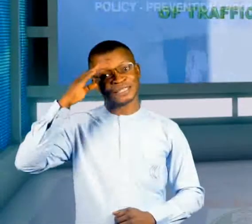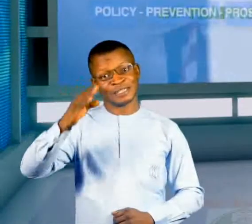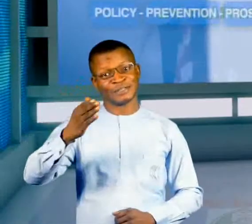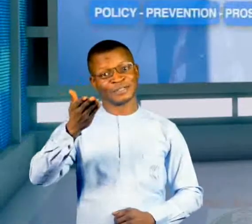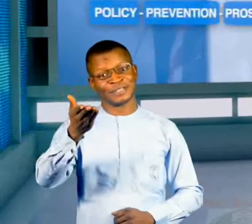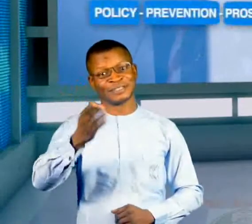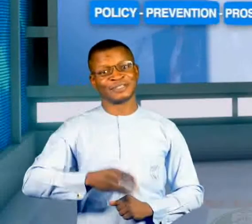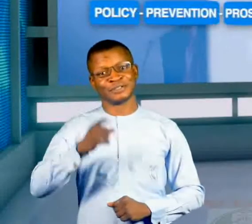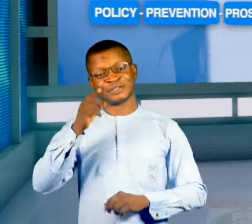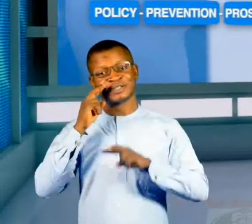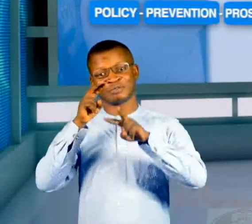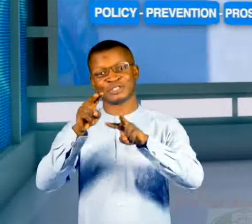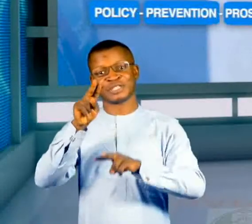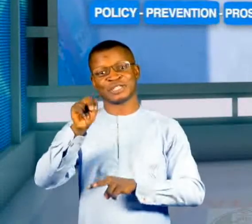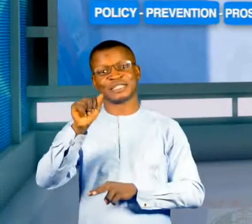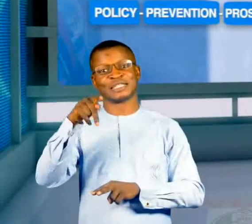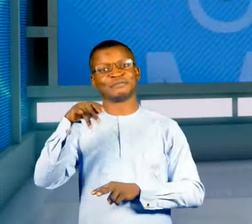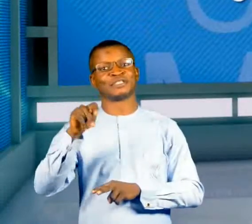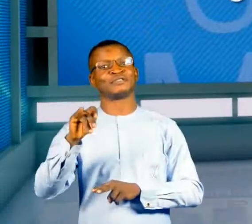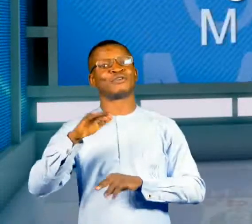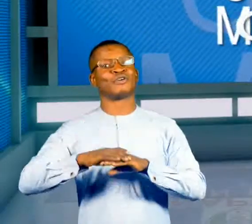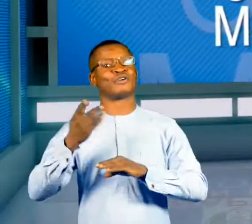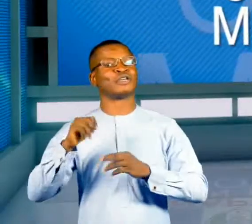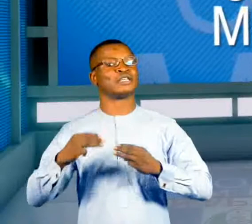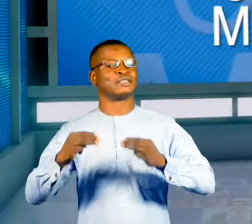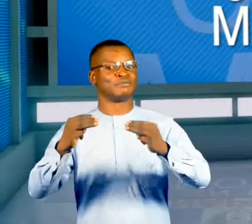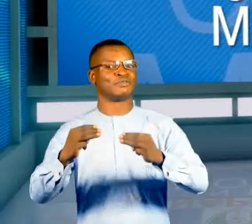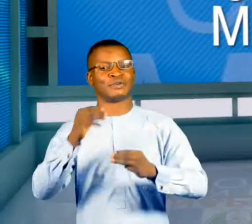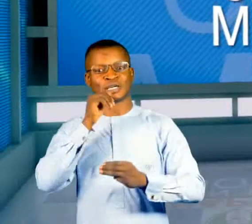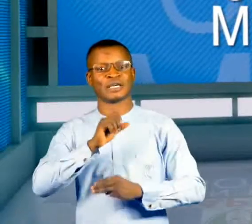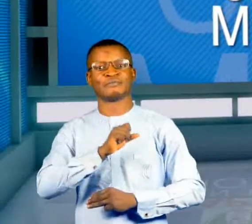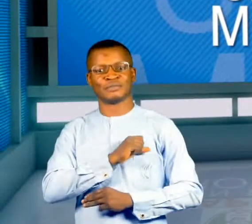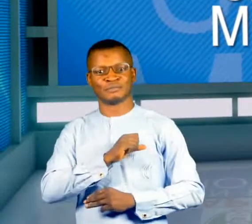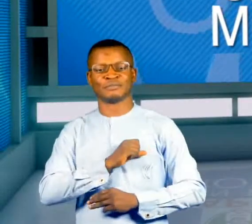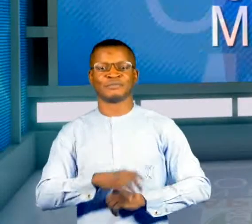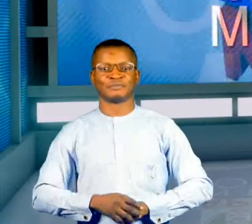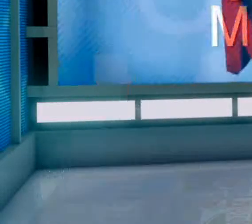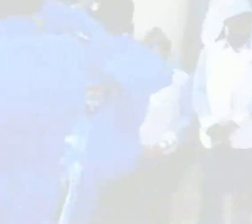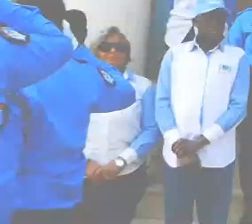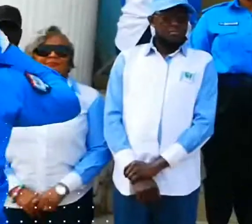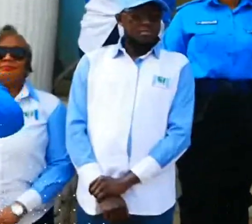Hello there. You're watching NAPTIP On The Move. I'm Angela Adwegi.